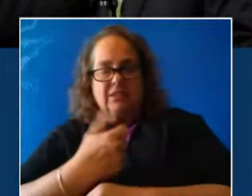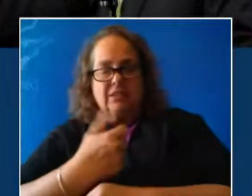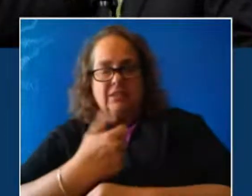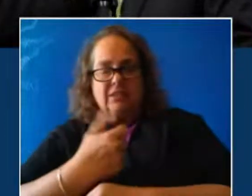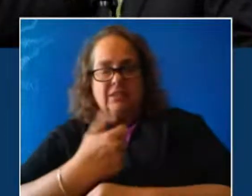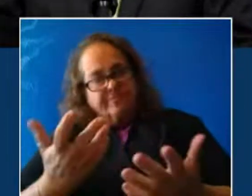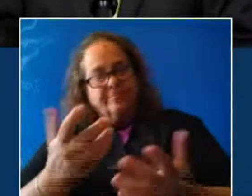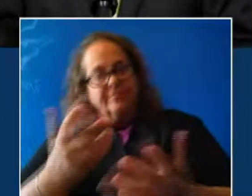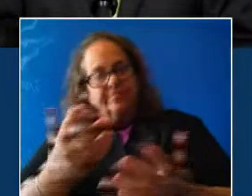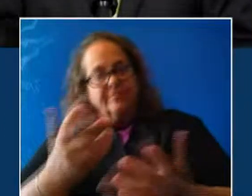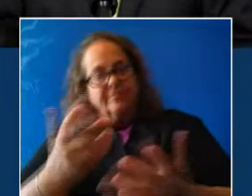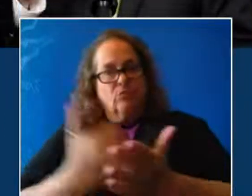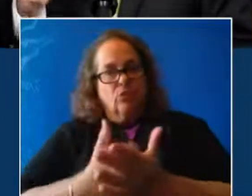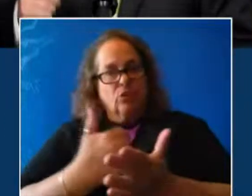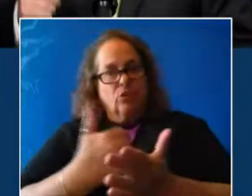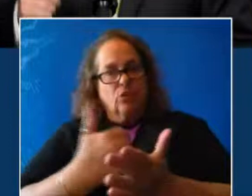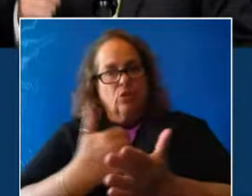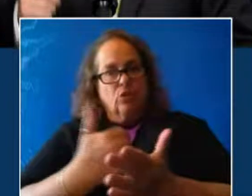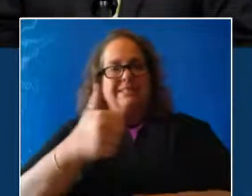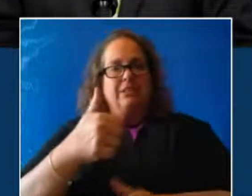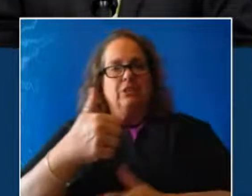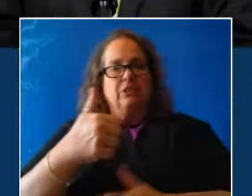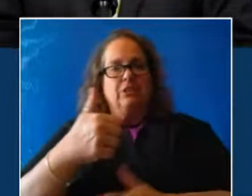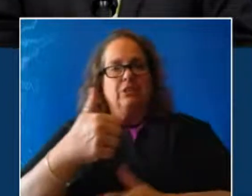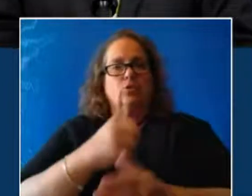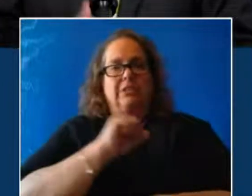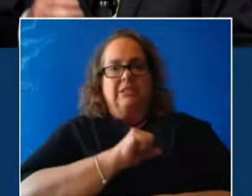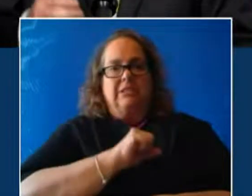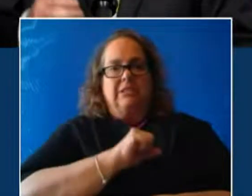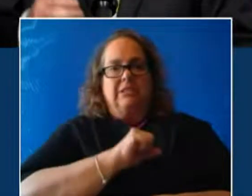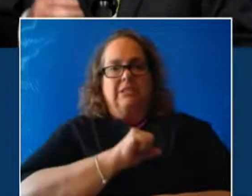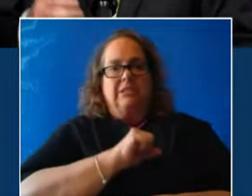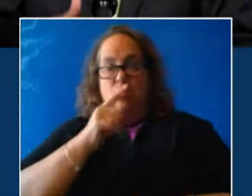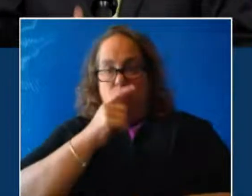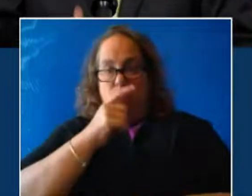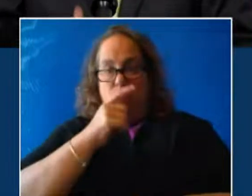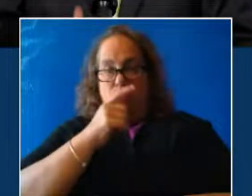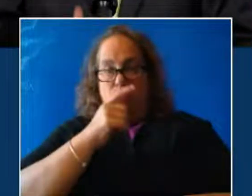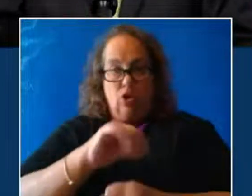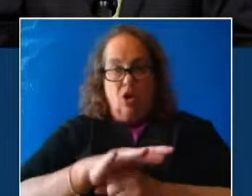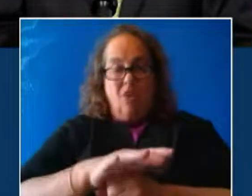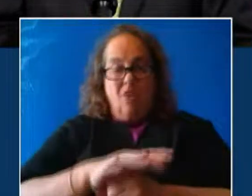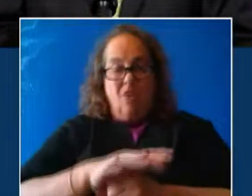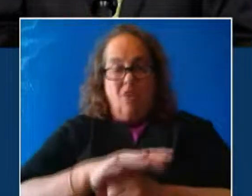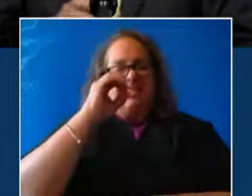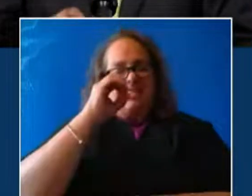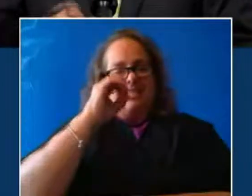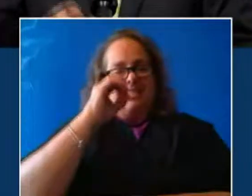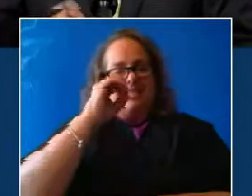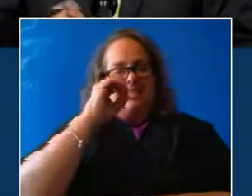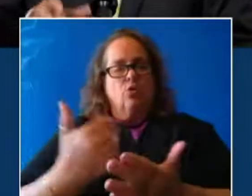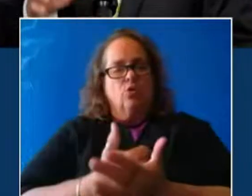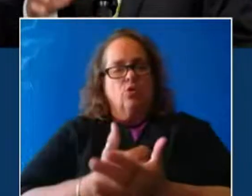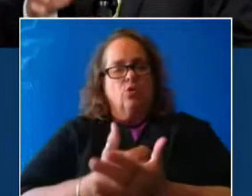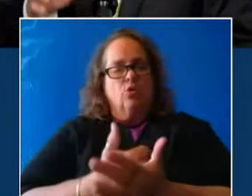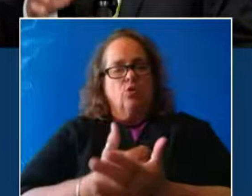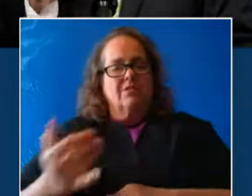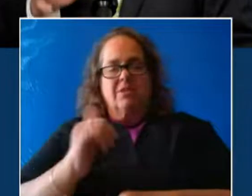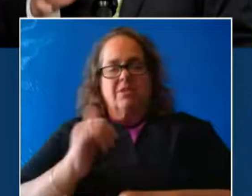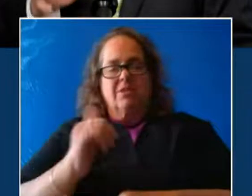staff, 0 new deaths again. This is now my favorite part of these updates, which have been so